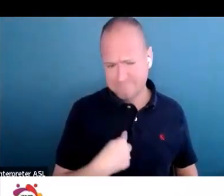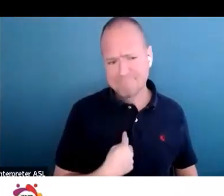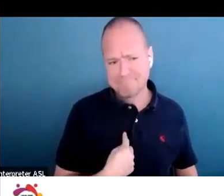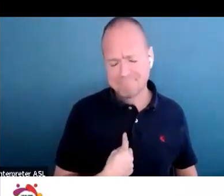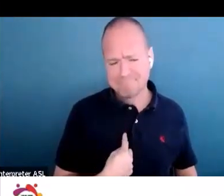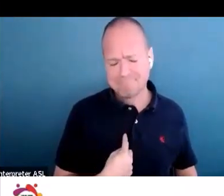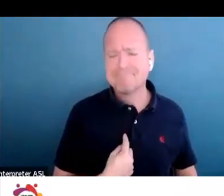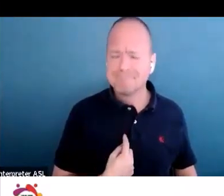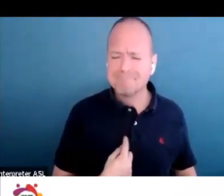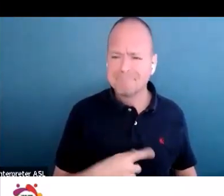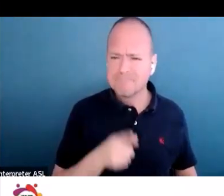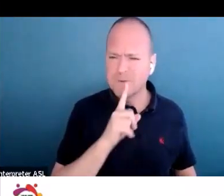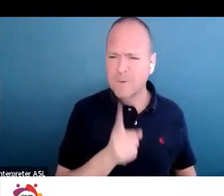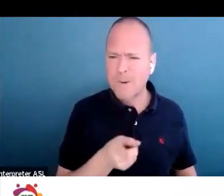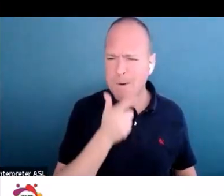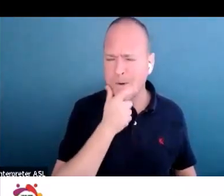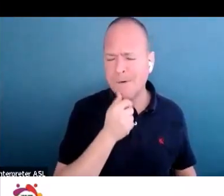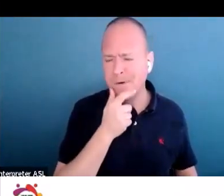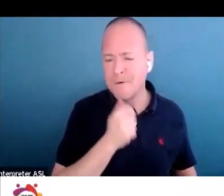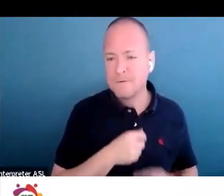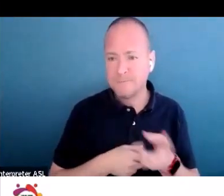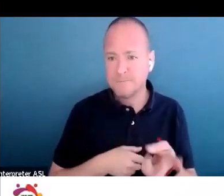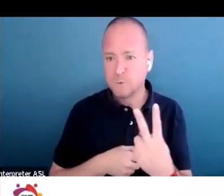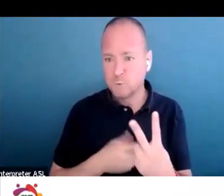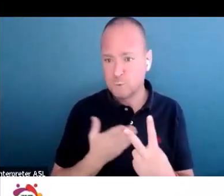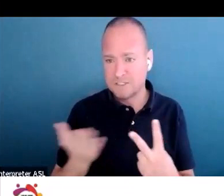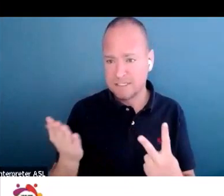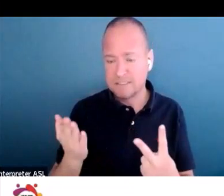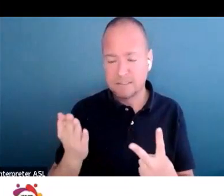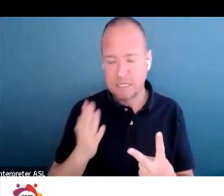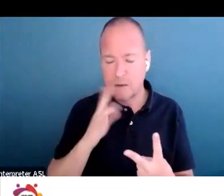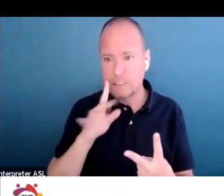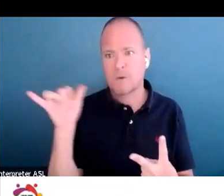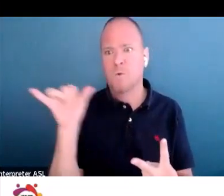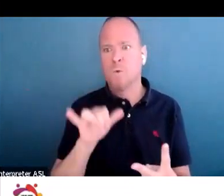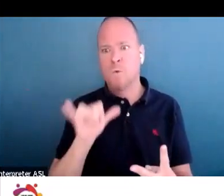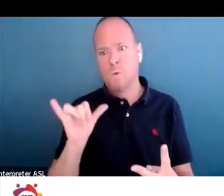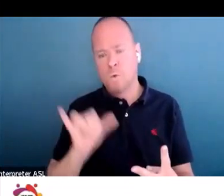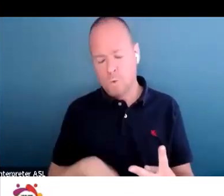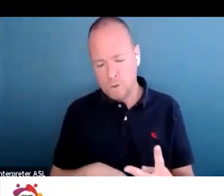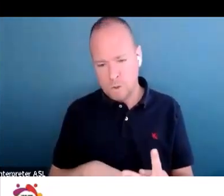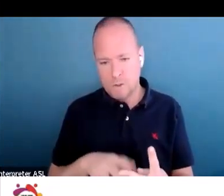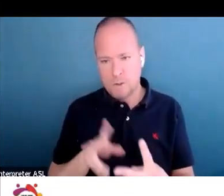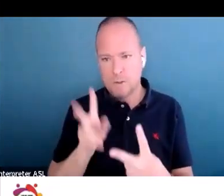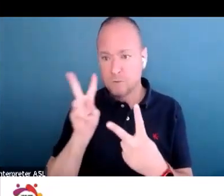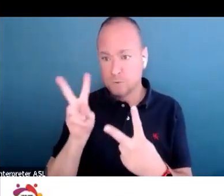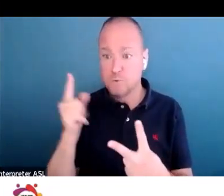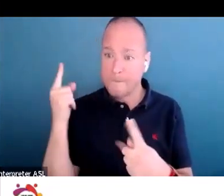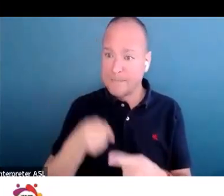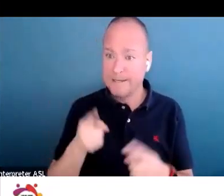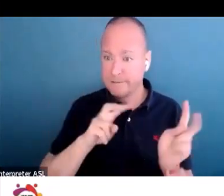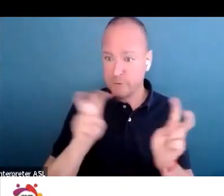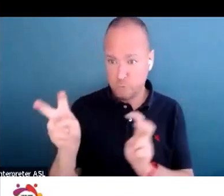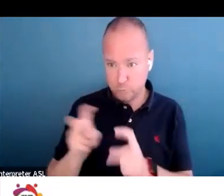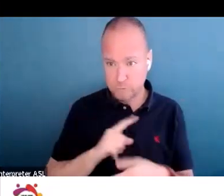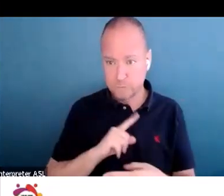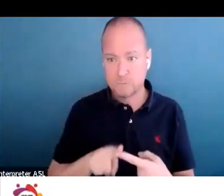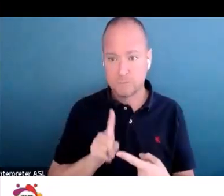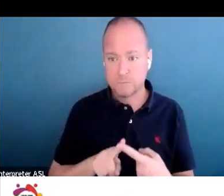are two things that really stuck out, or two main issues. I think that